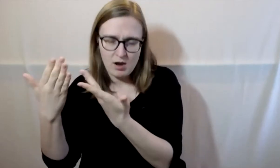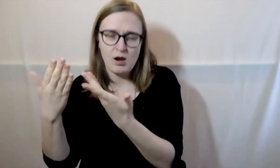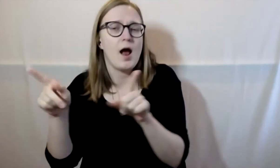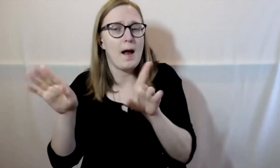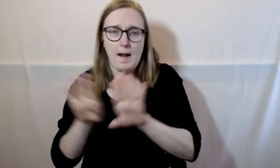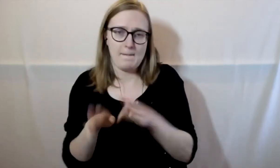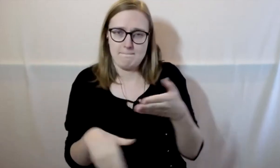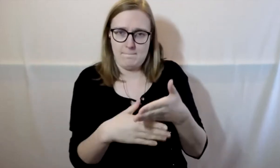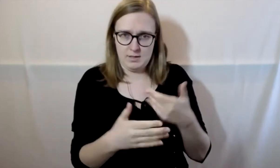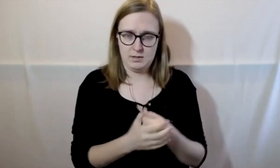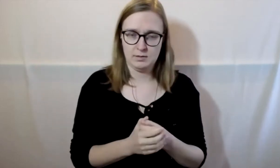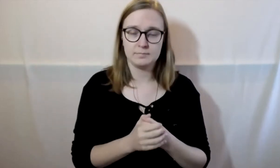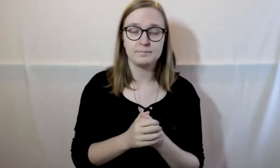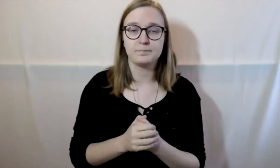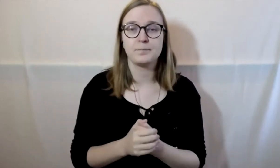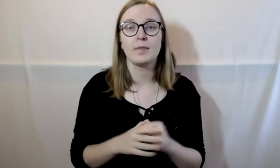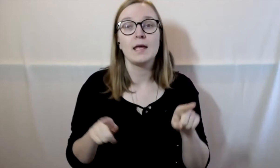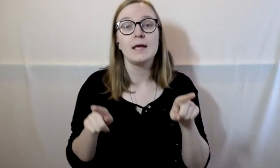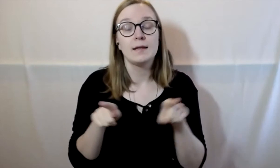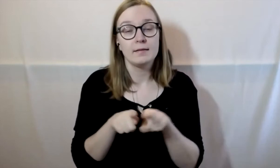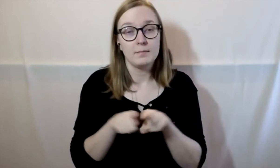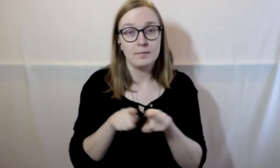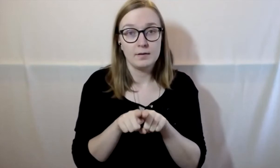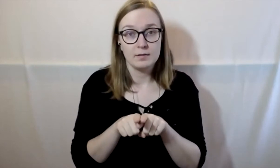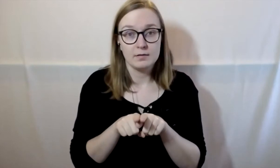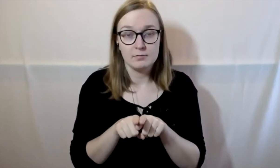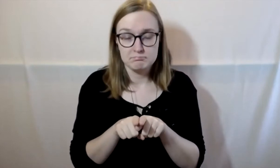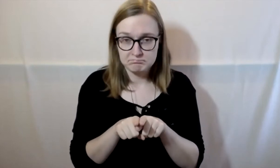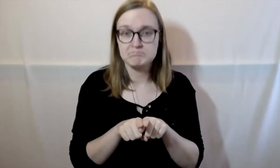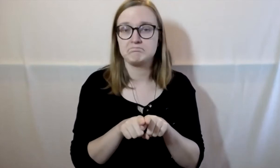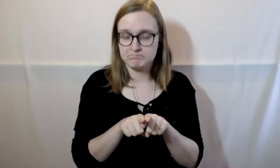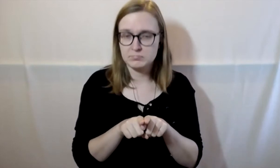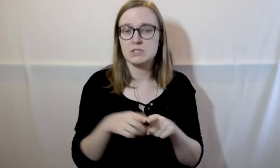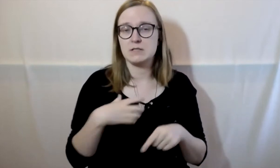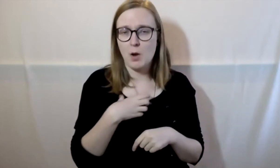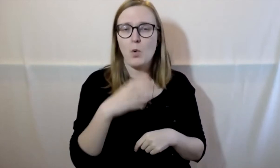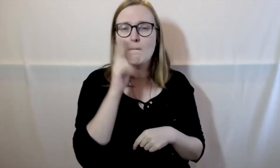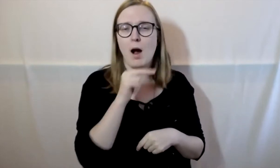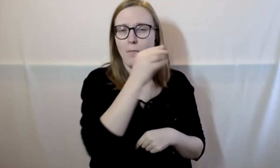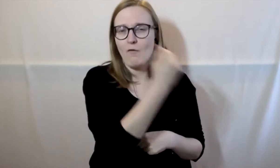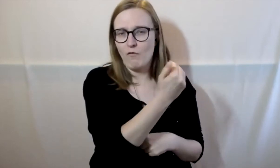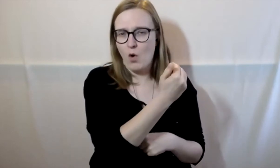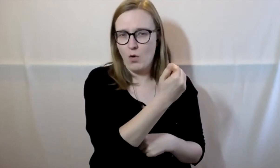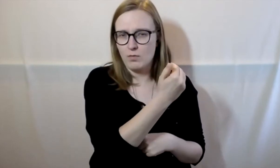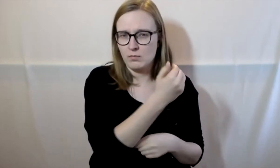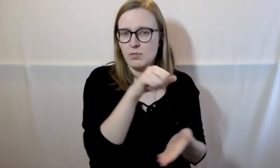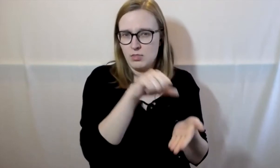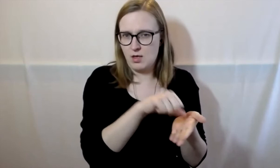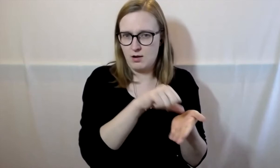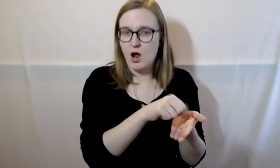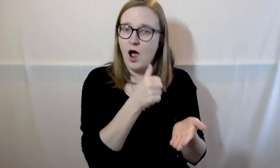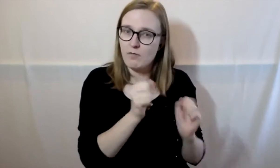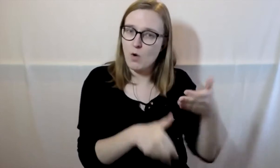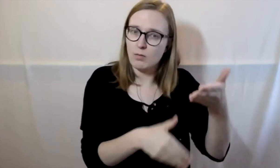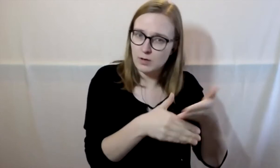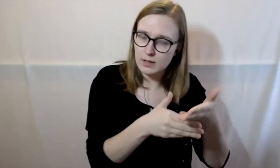we empowered the parent role in choosing a subject